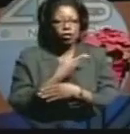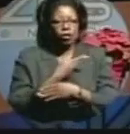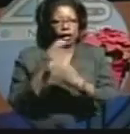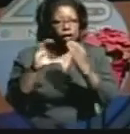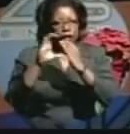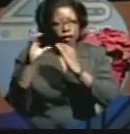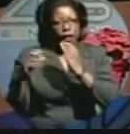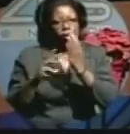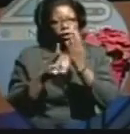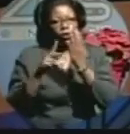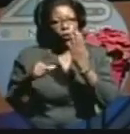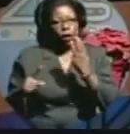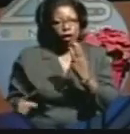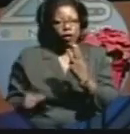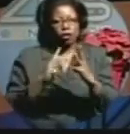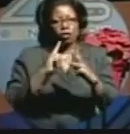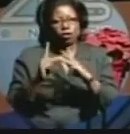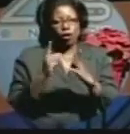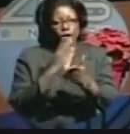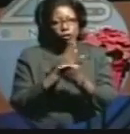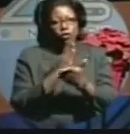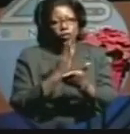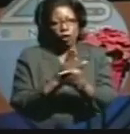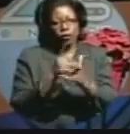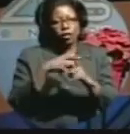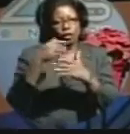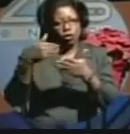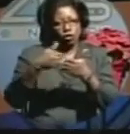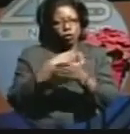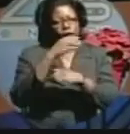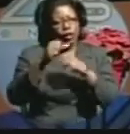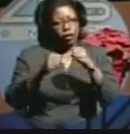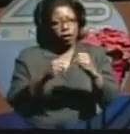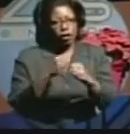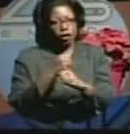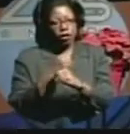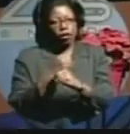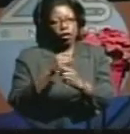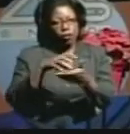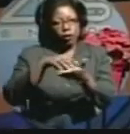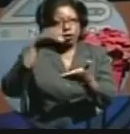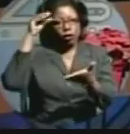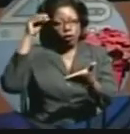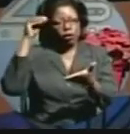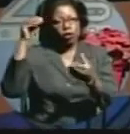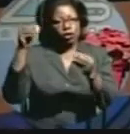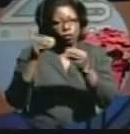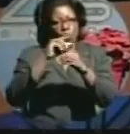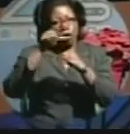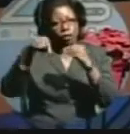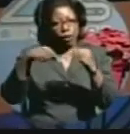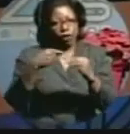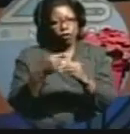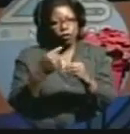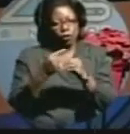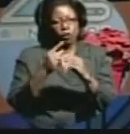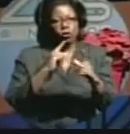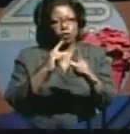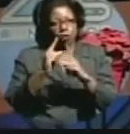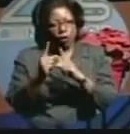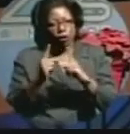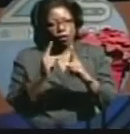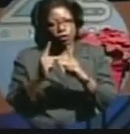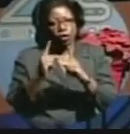The cable and wireless talks are on hold until the new year, but we're learning more about the tenor of those talks and what one member of the